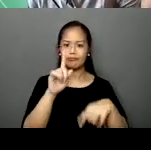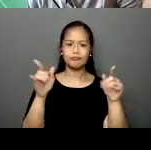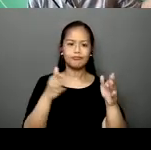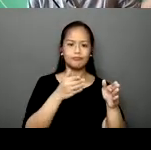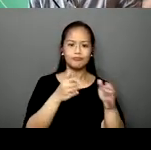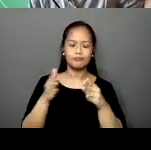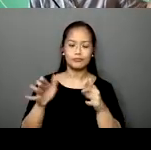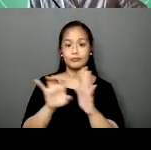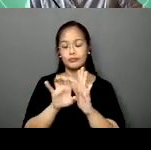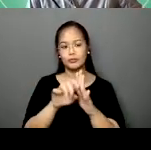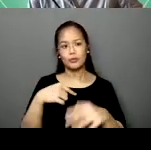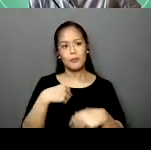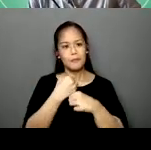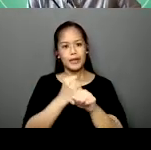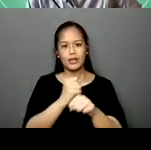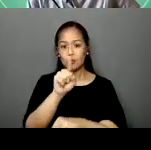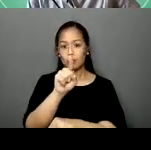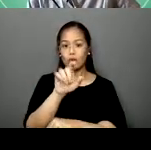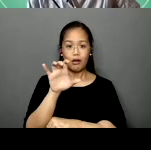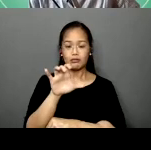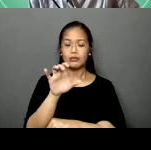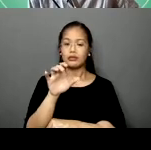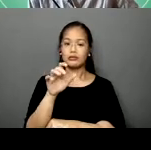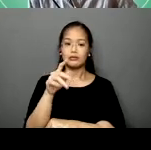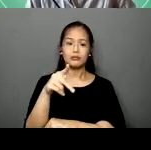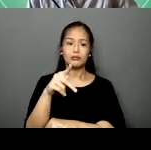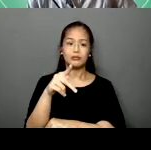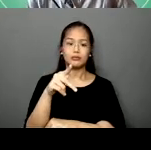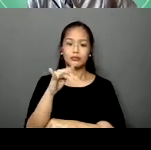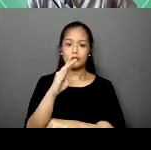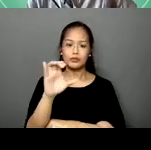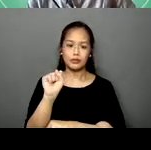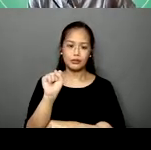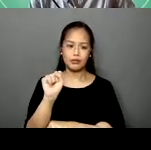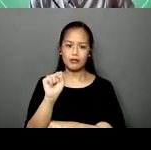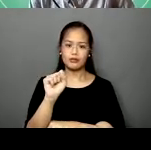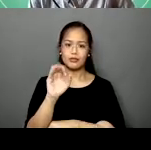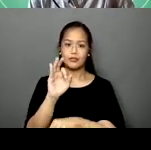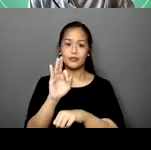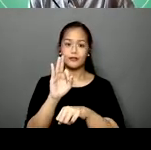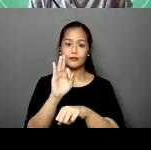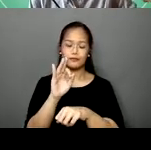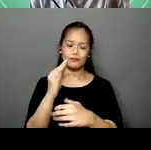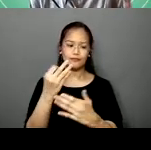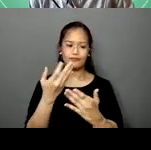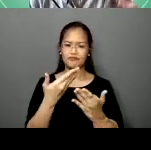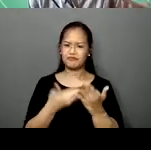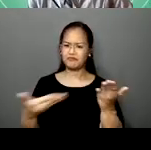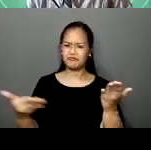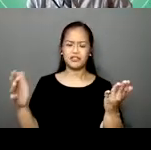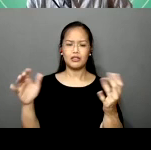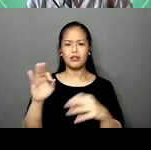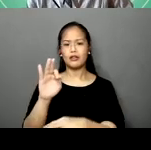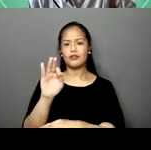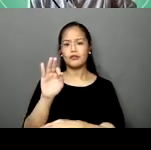example, I only make 100 pieces of my furniture a year. Not enough to warrant a